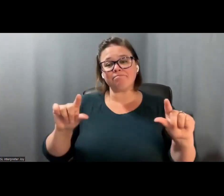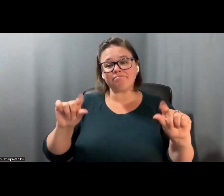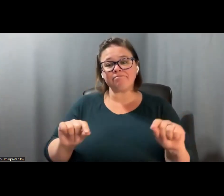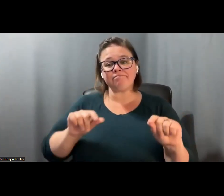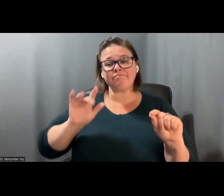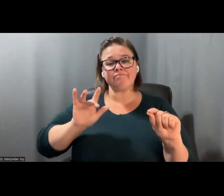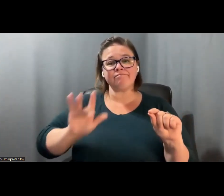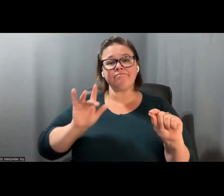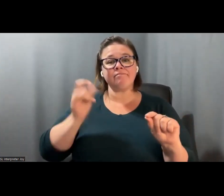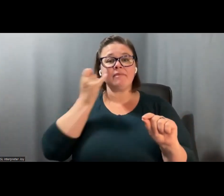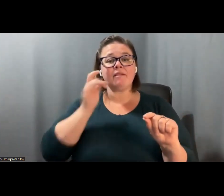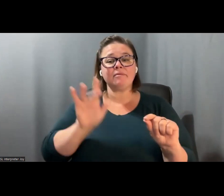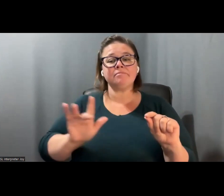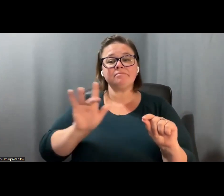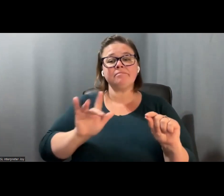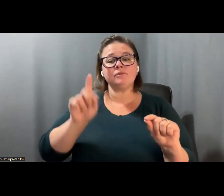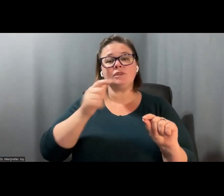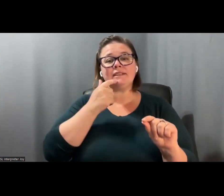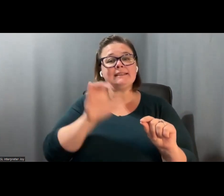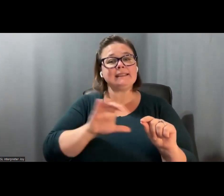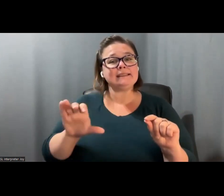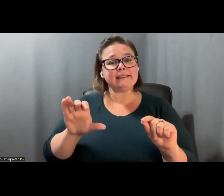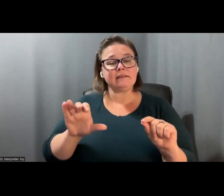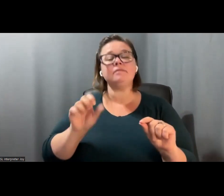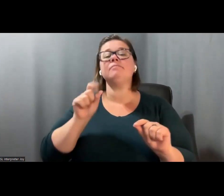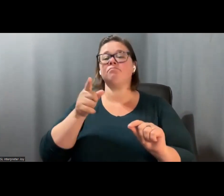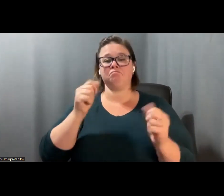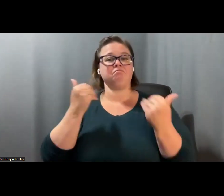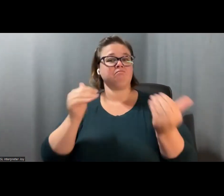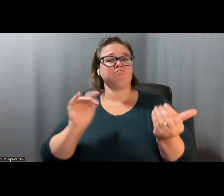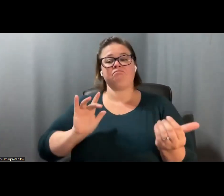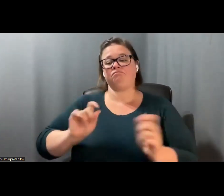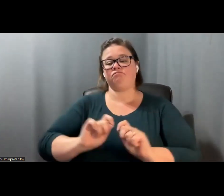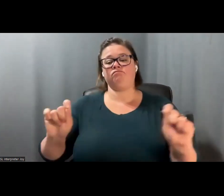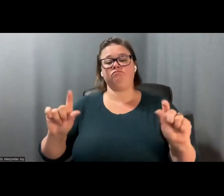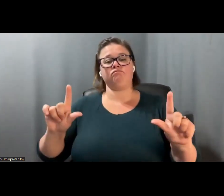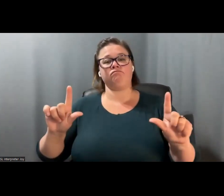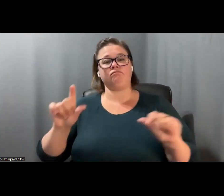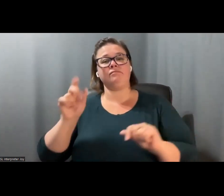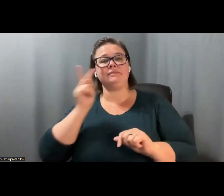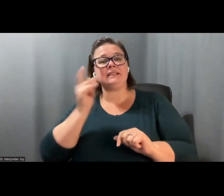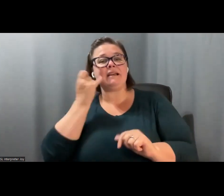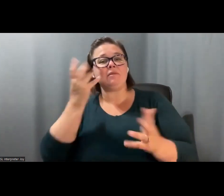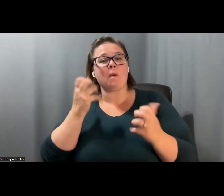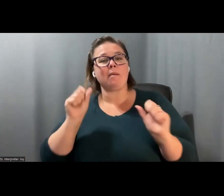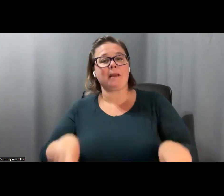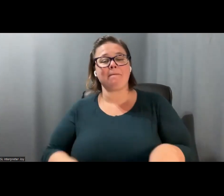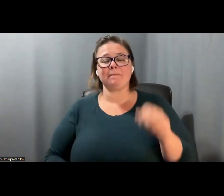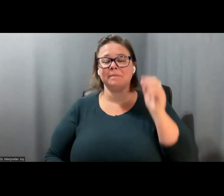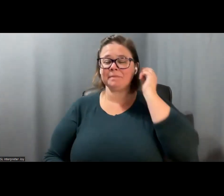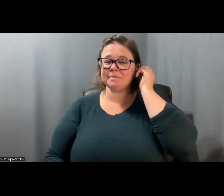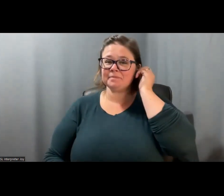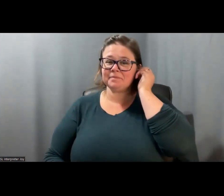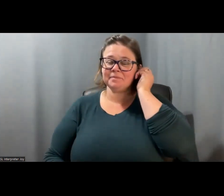If you hover over it, it should say CC, and you can show the closed captioning if you would like.